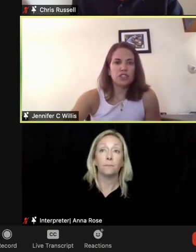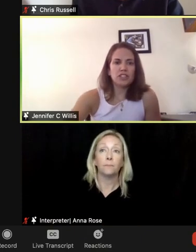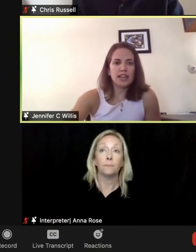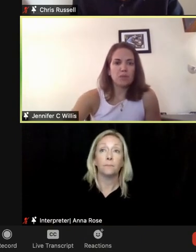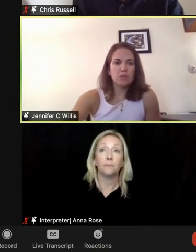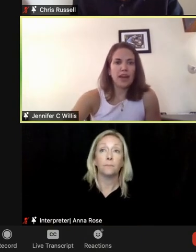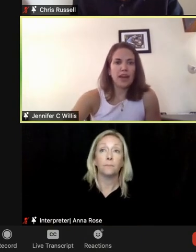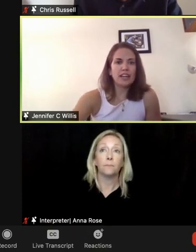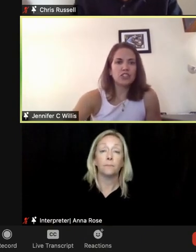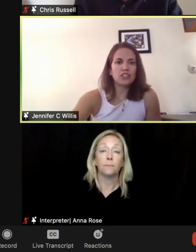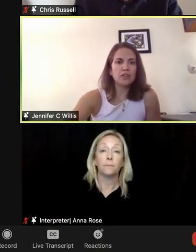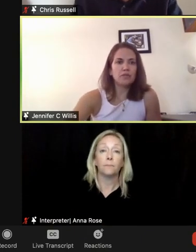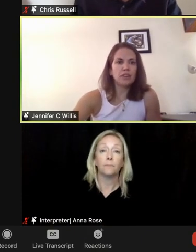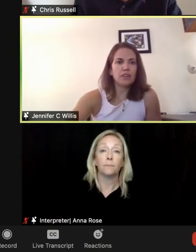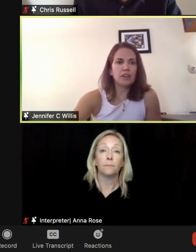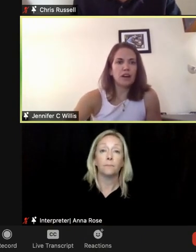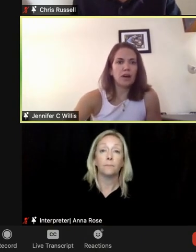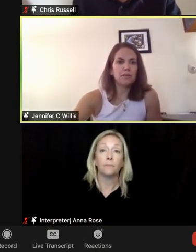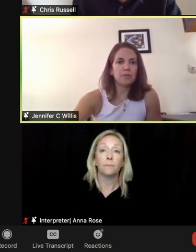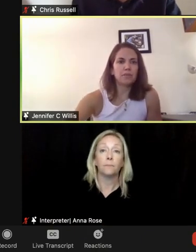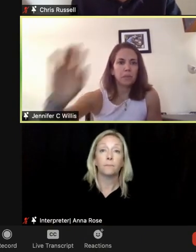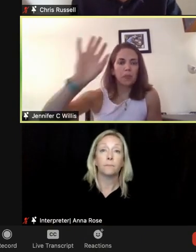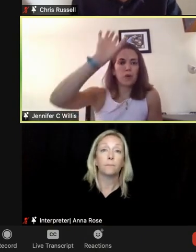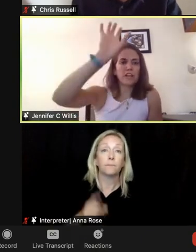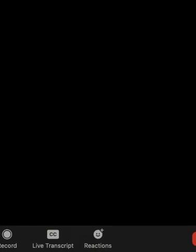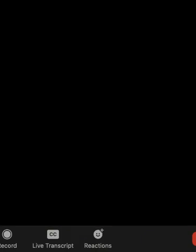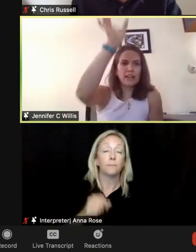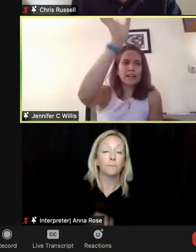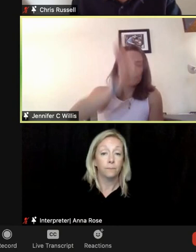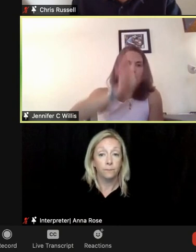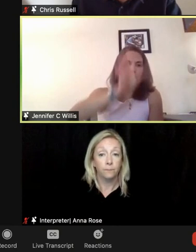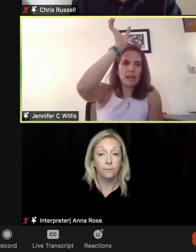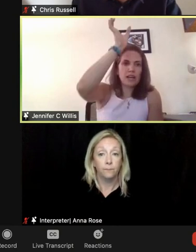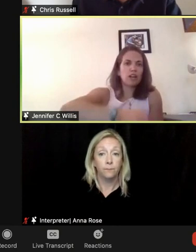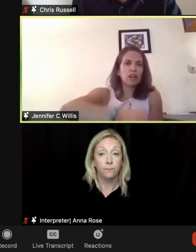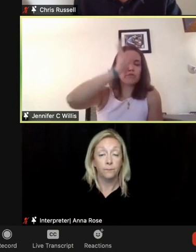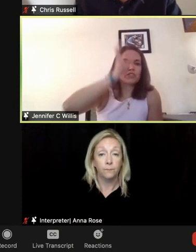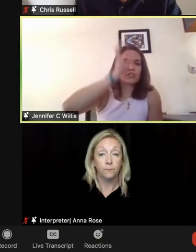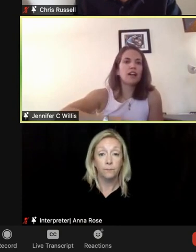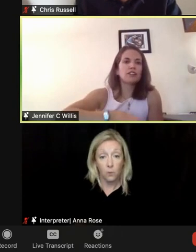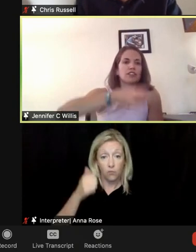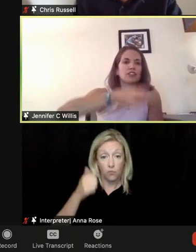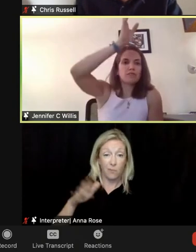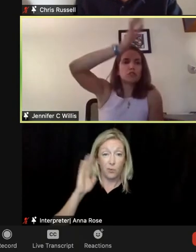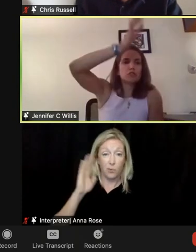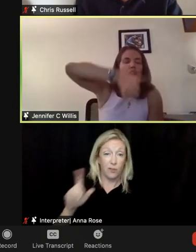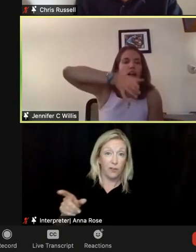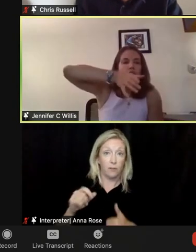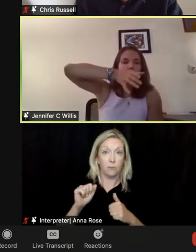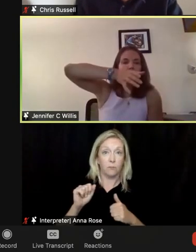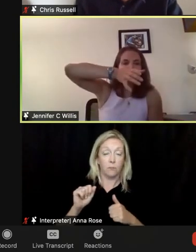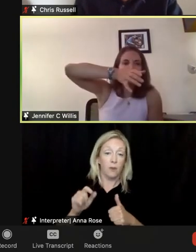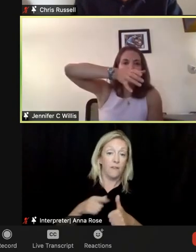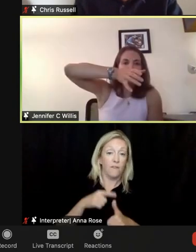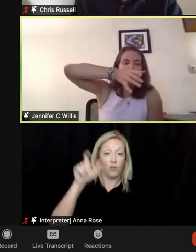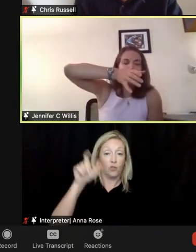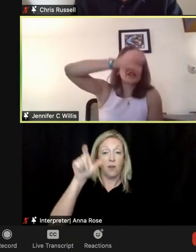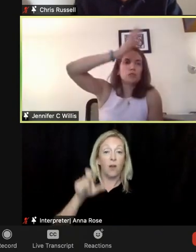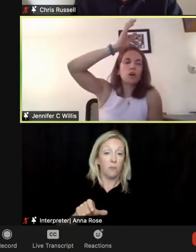So this was just the second page of the, when I highlighted that first snapshot, that first calendar, that first